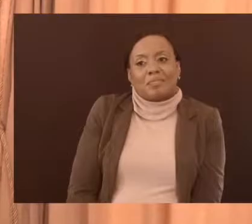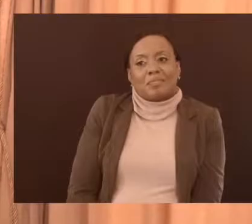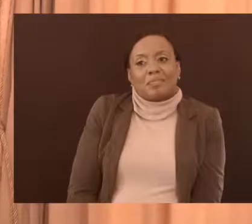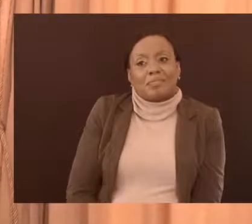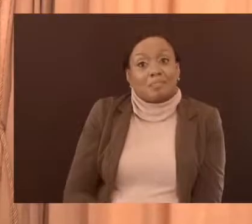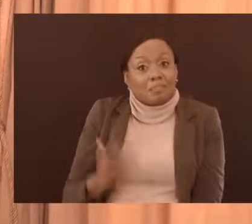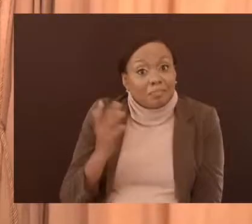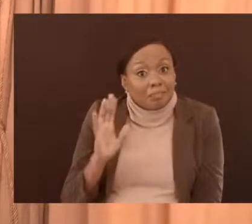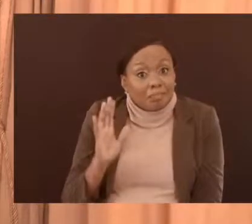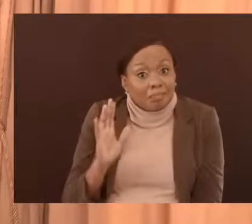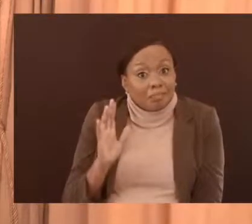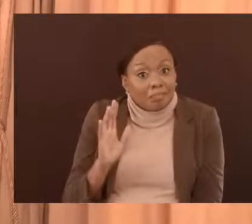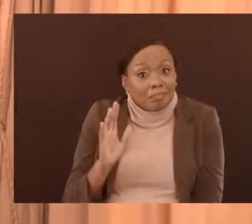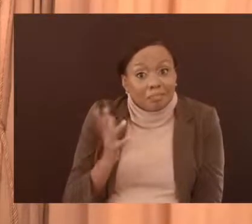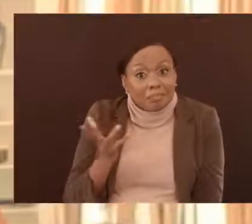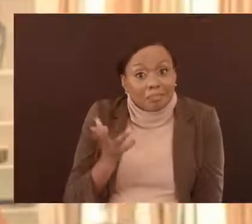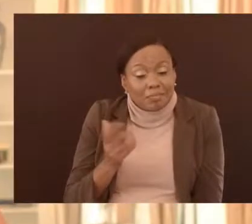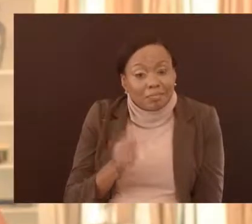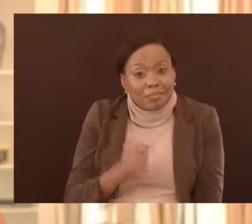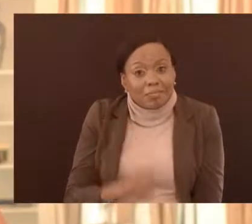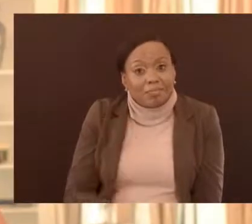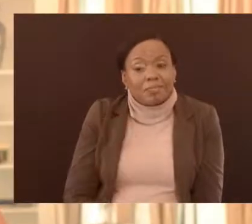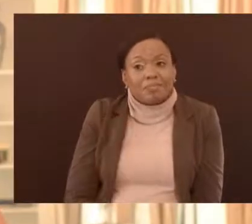Is that all the information that you require?